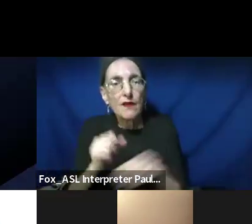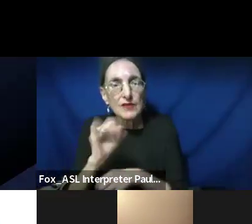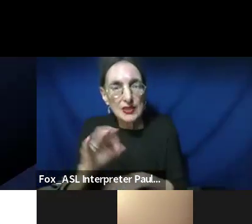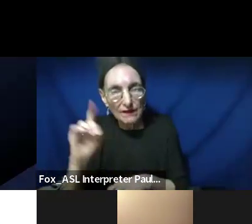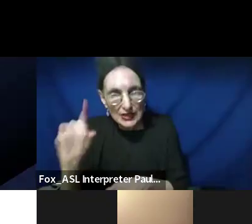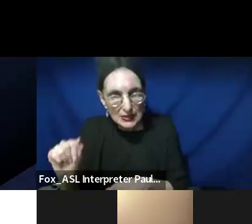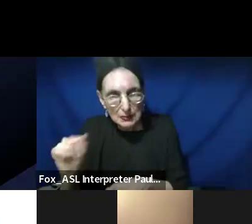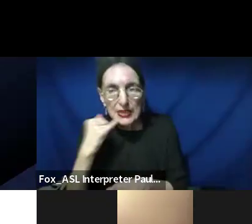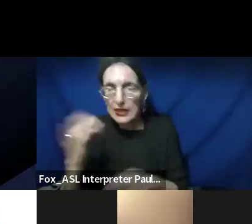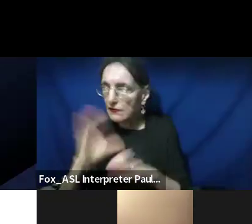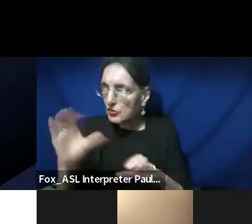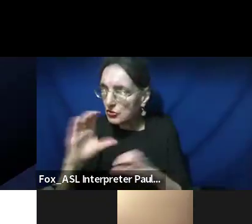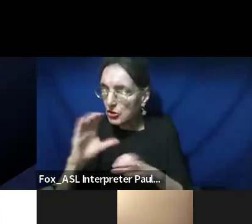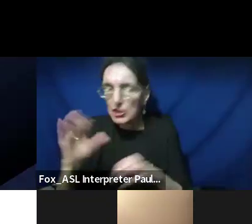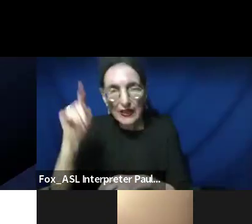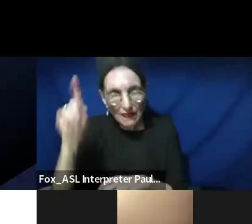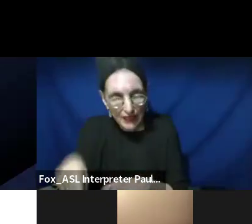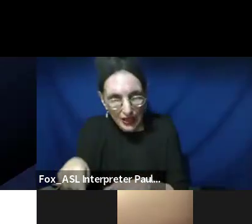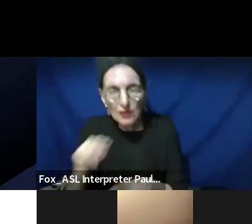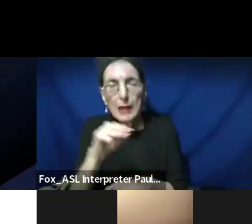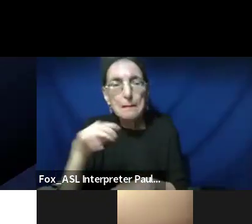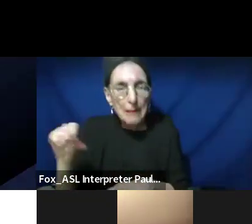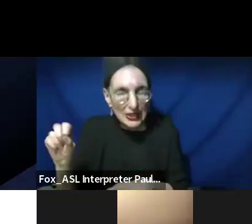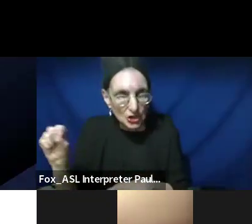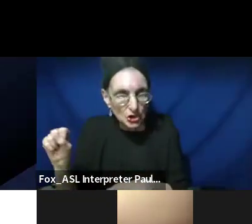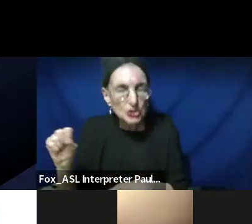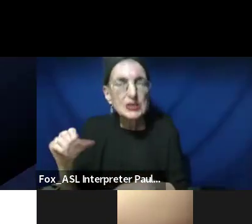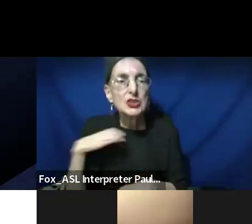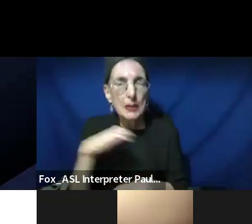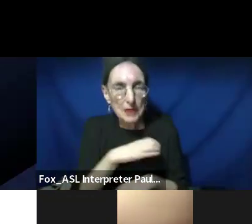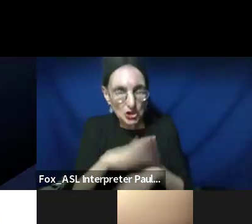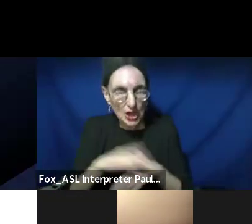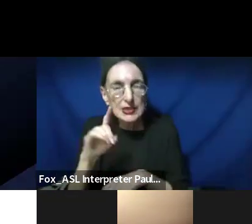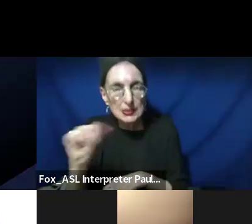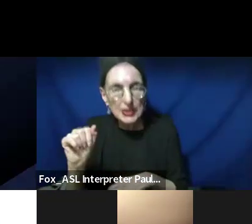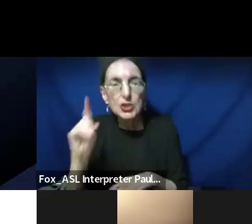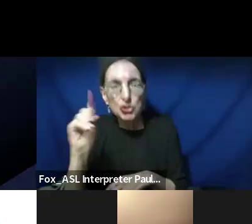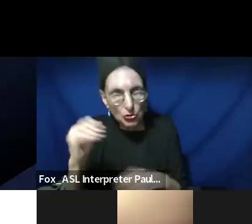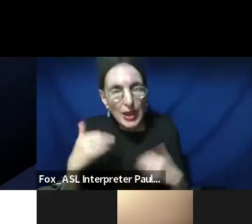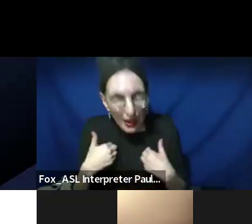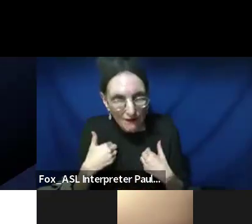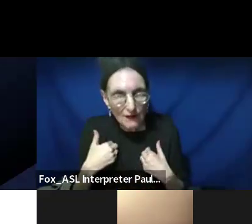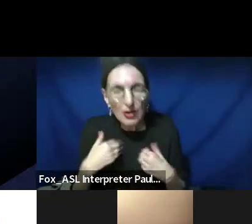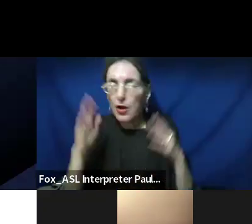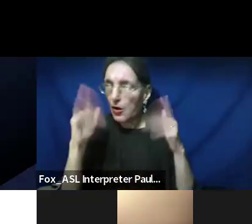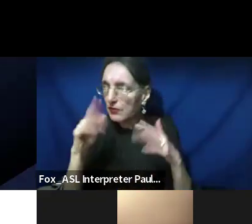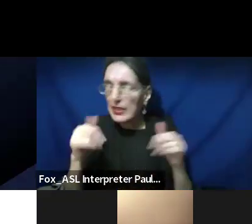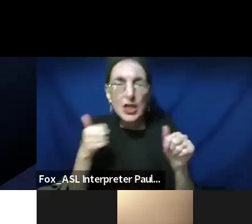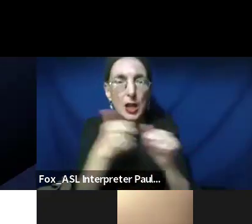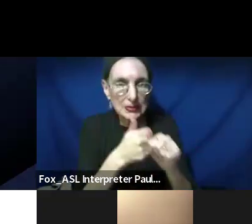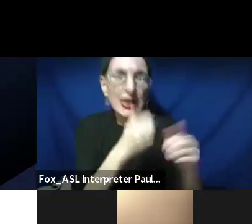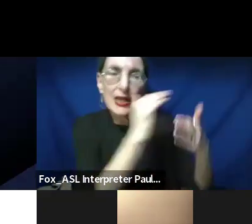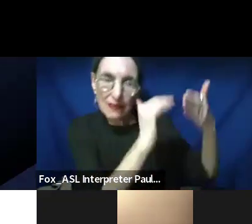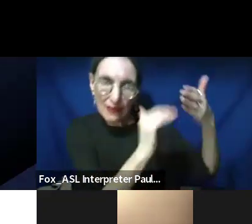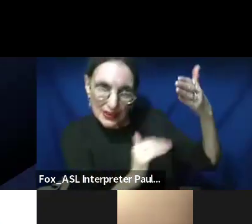in there, like Massachusetts Commission on Disabilities, they do have hopefully an updated list